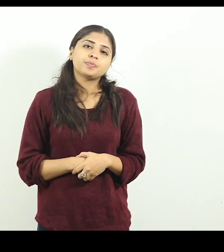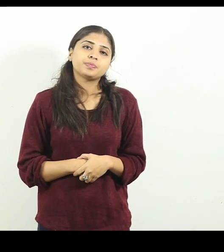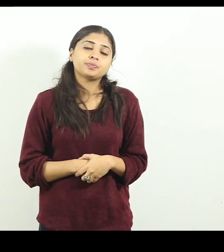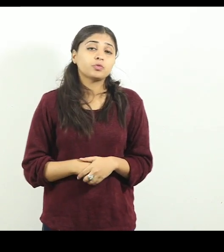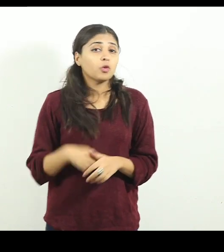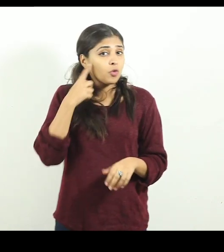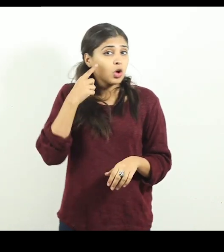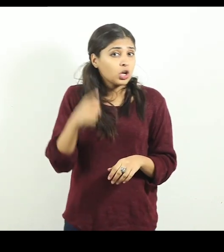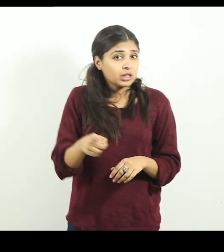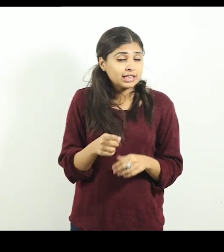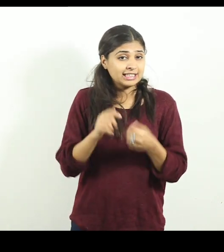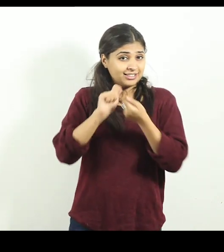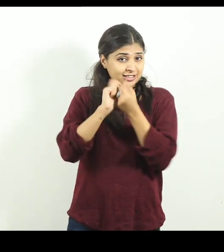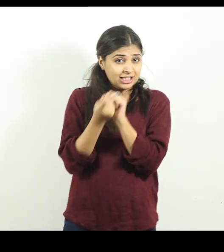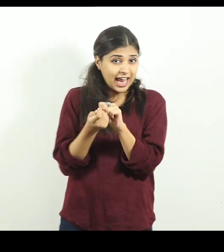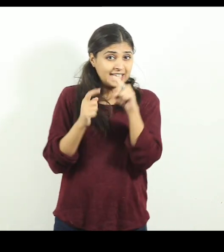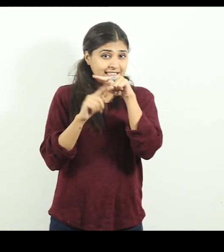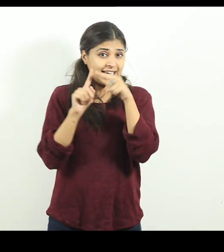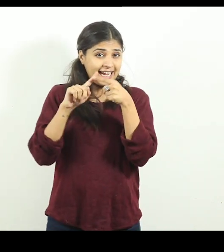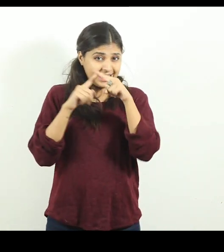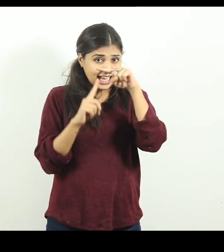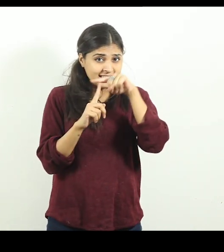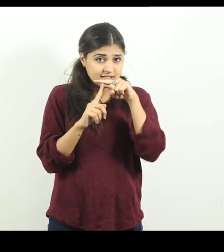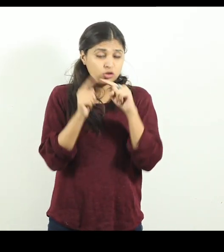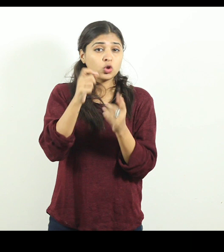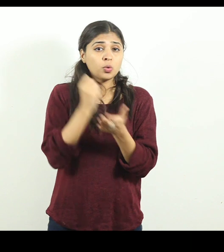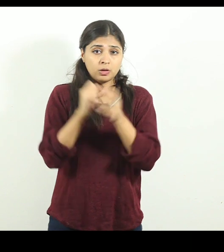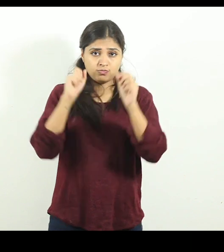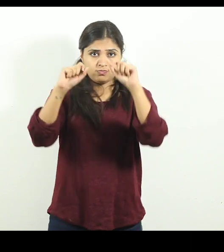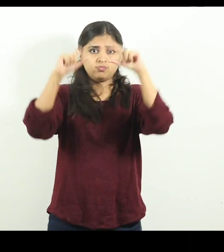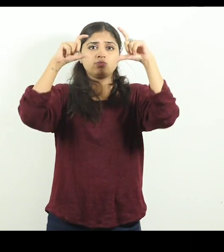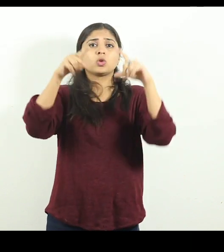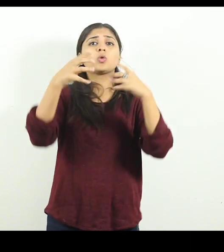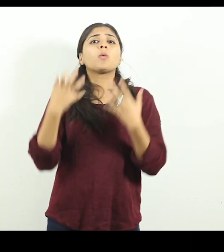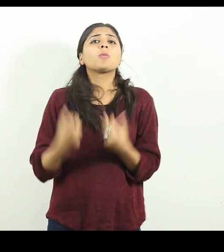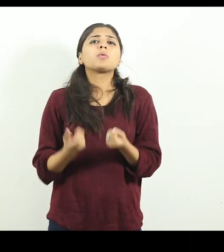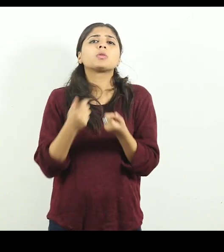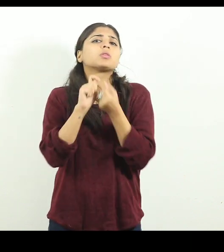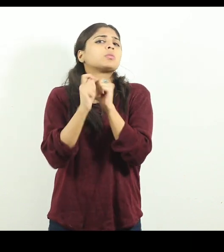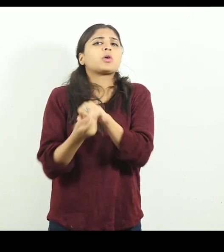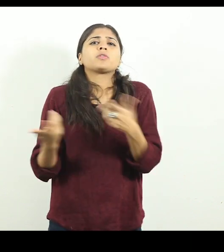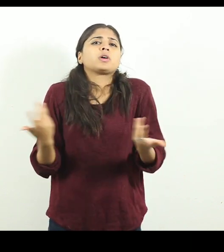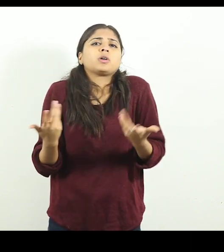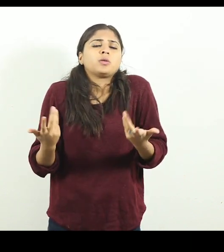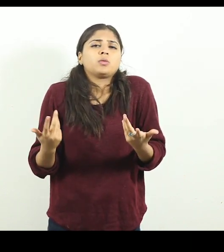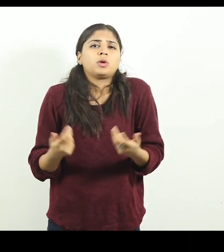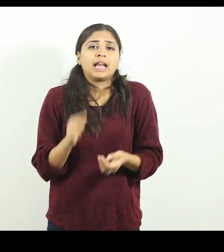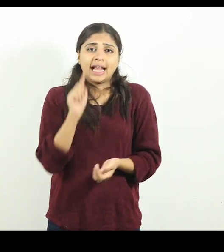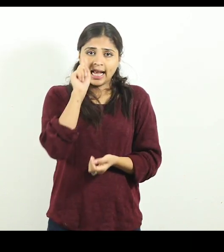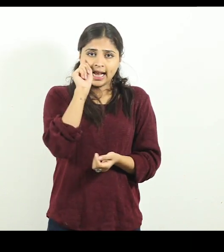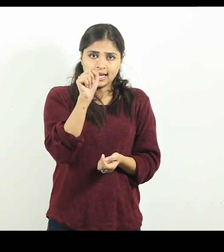In order to format the text, you need to highlight the text you would like to modify.